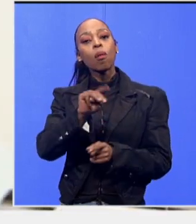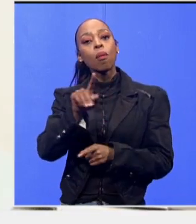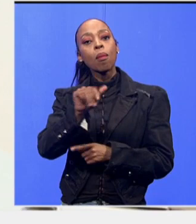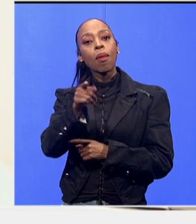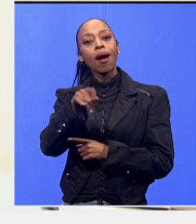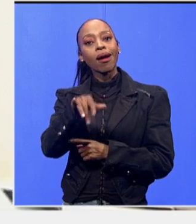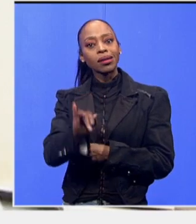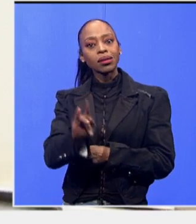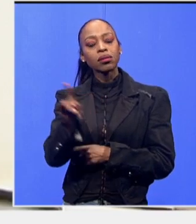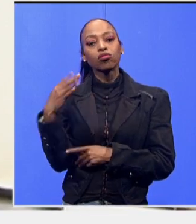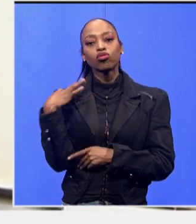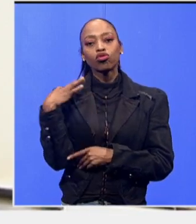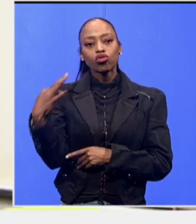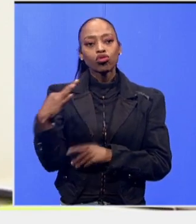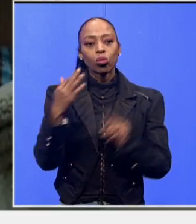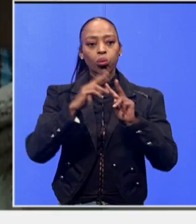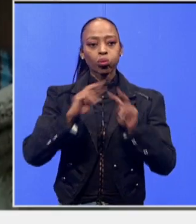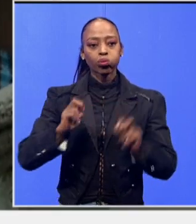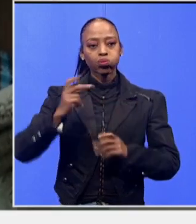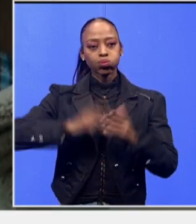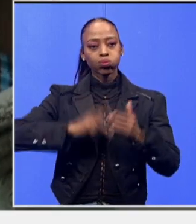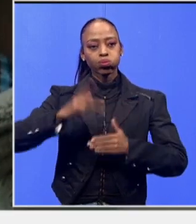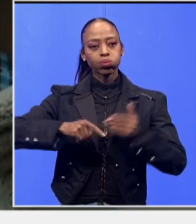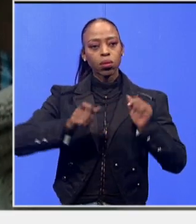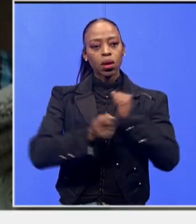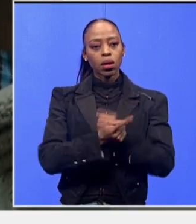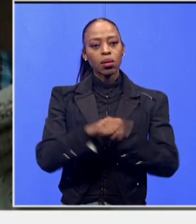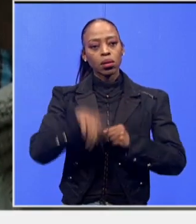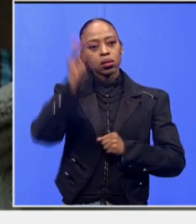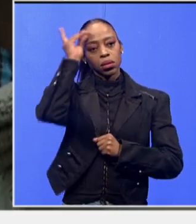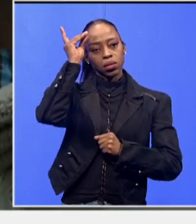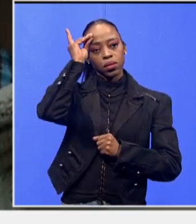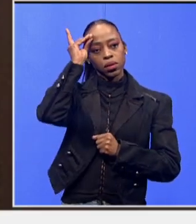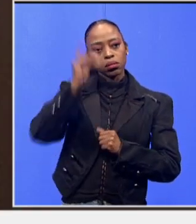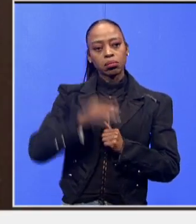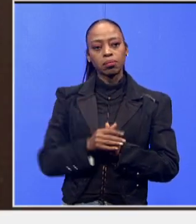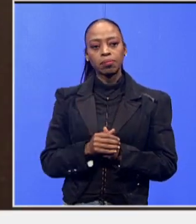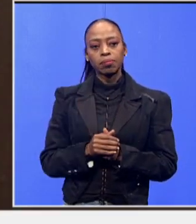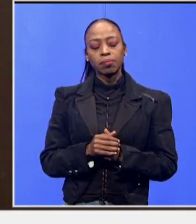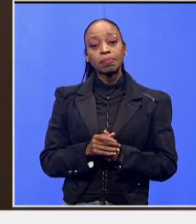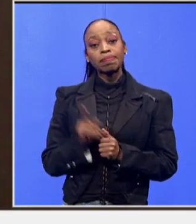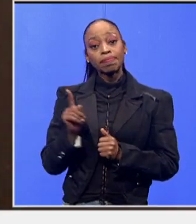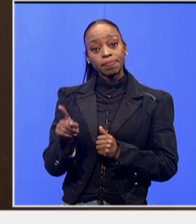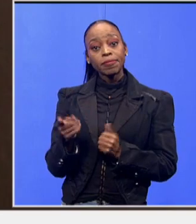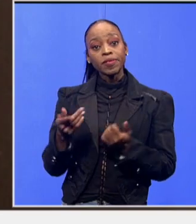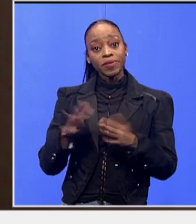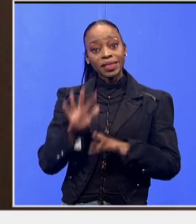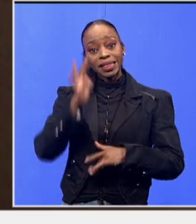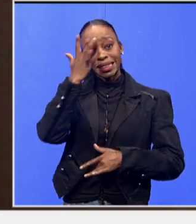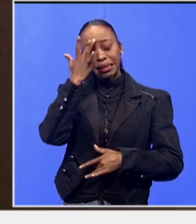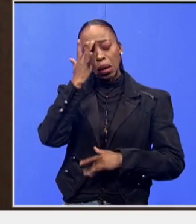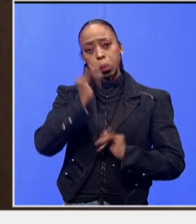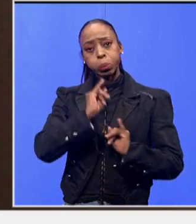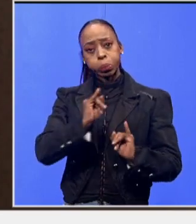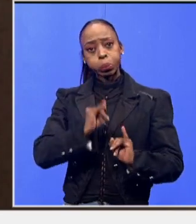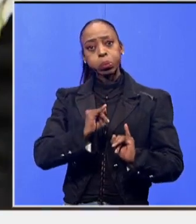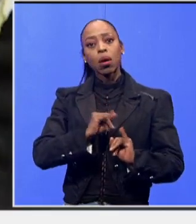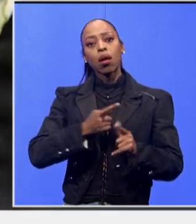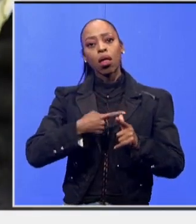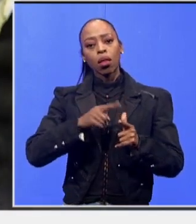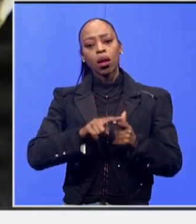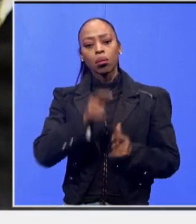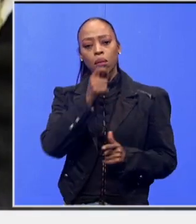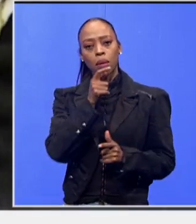of CAPRISA's research projects in Durban, where there is a high disease burden. He was already very sick before he started treatment.